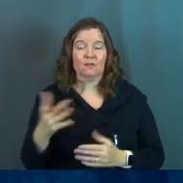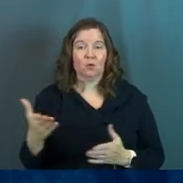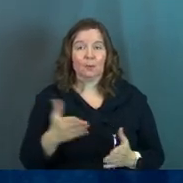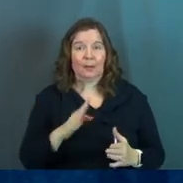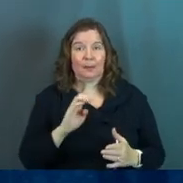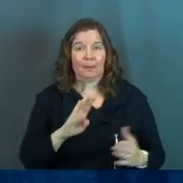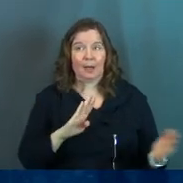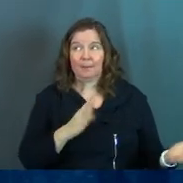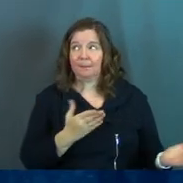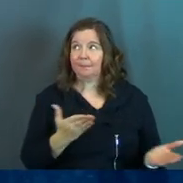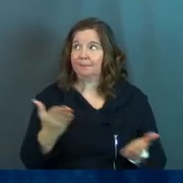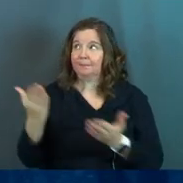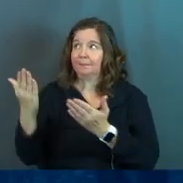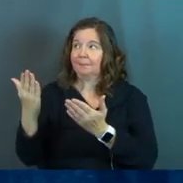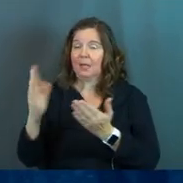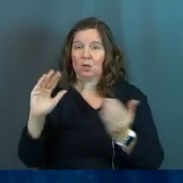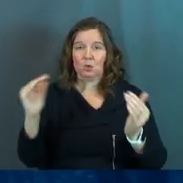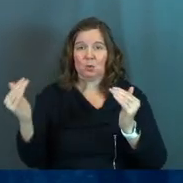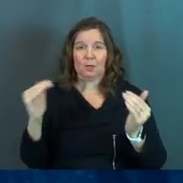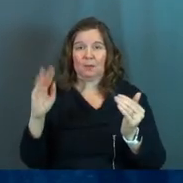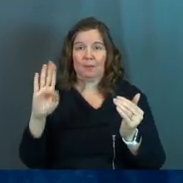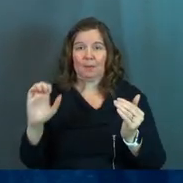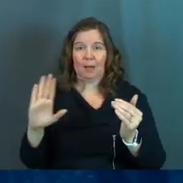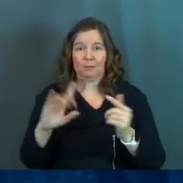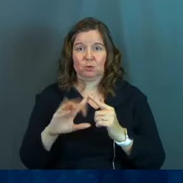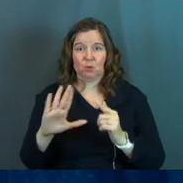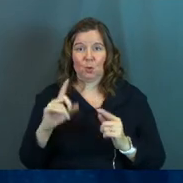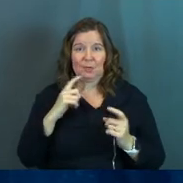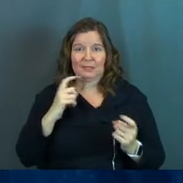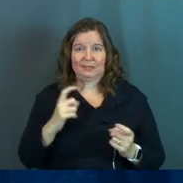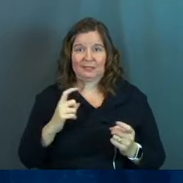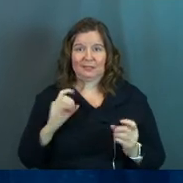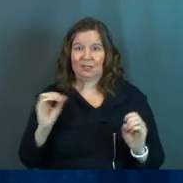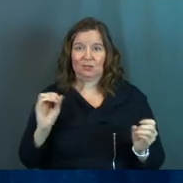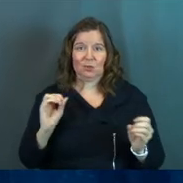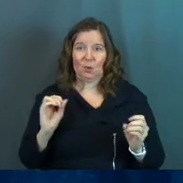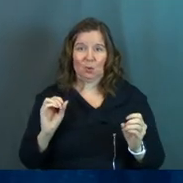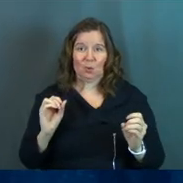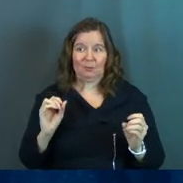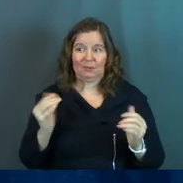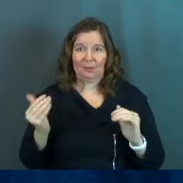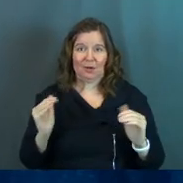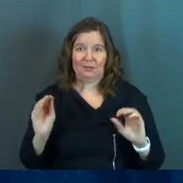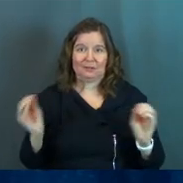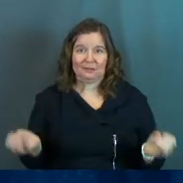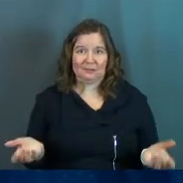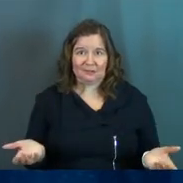bring Bob before him and you compare Bob's sin to your sin, because there's no contest?